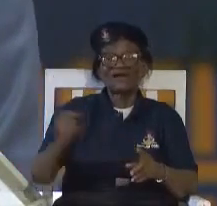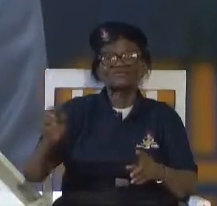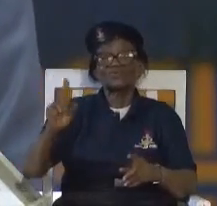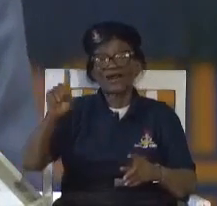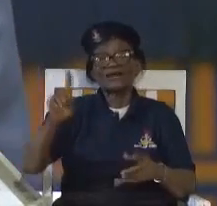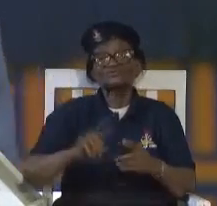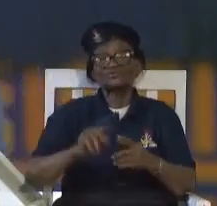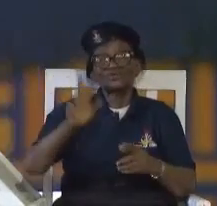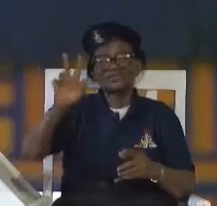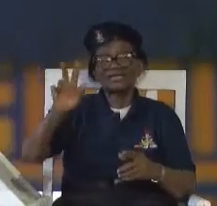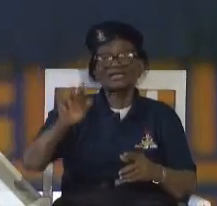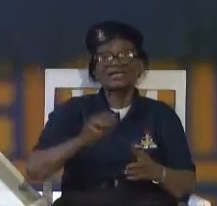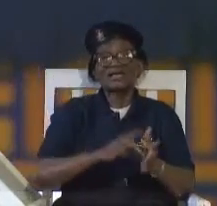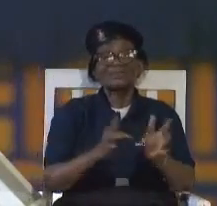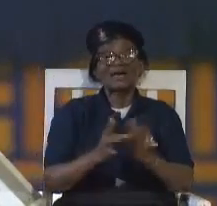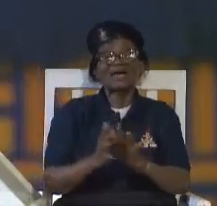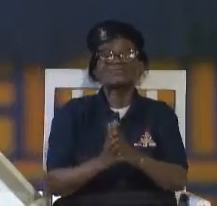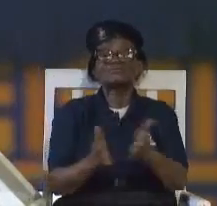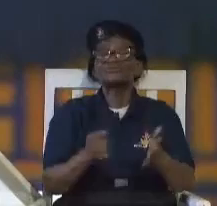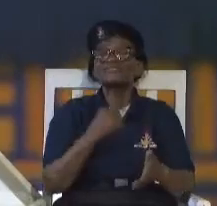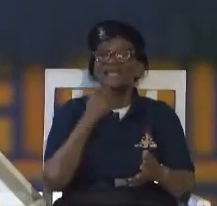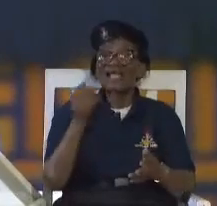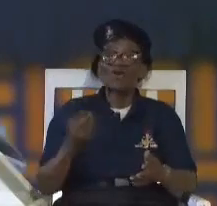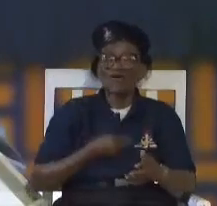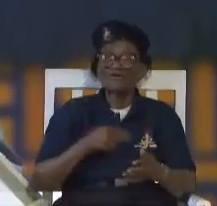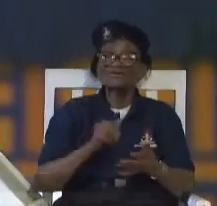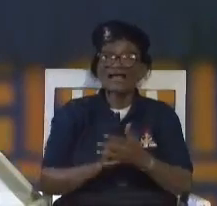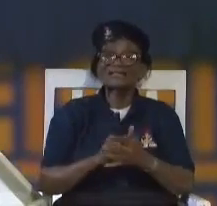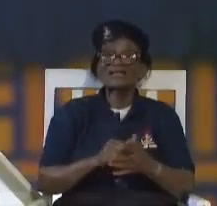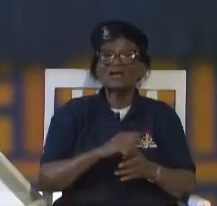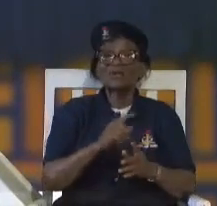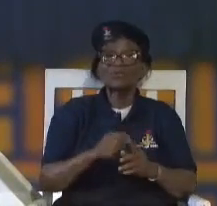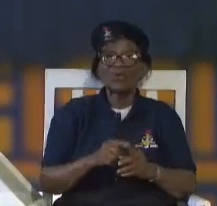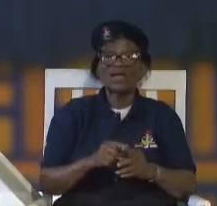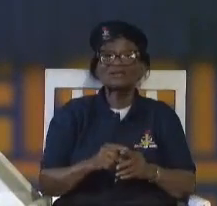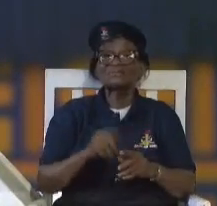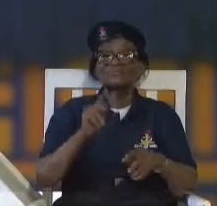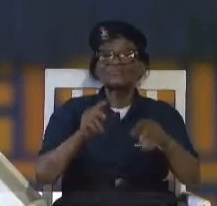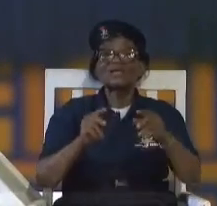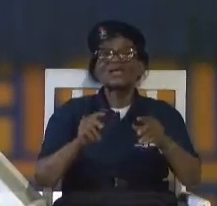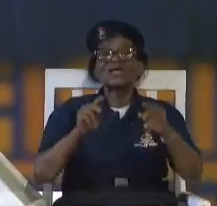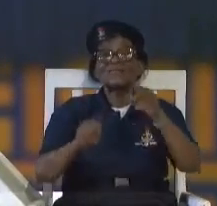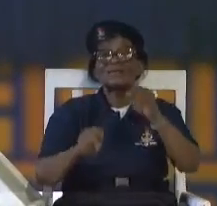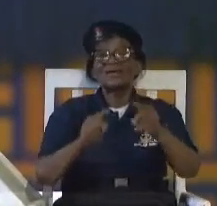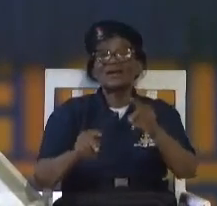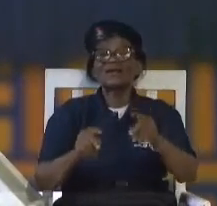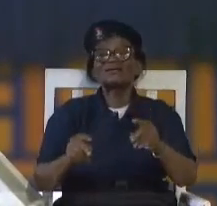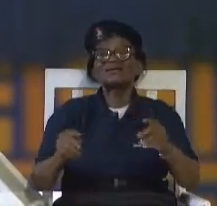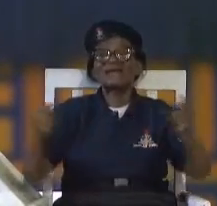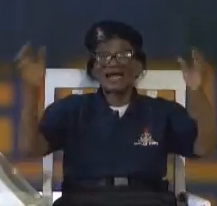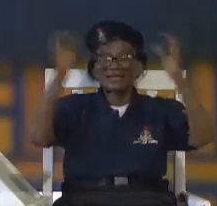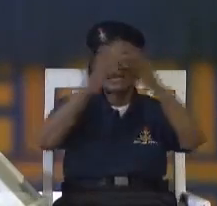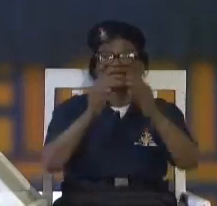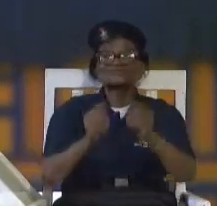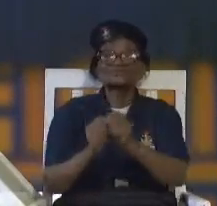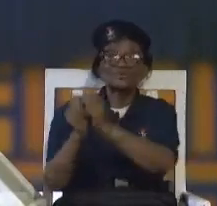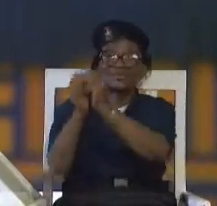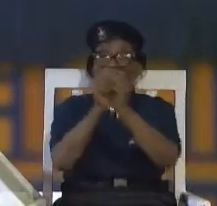the Bible tells us that when brethren gather together in unity,